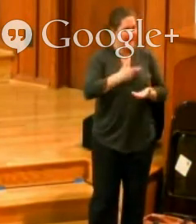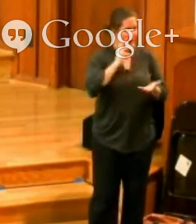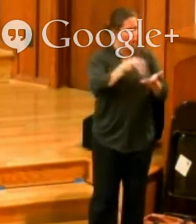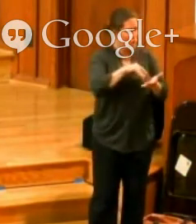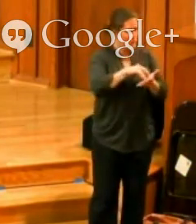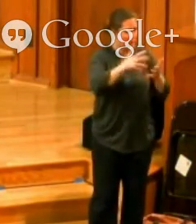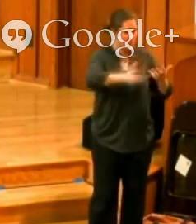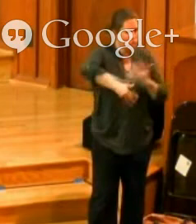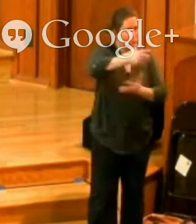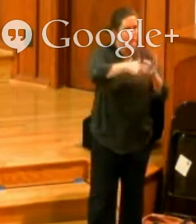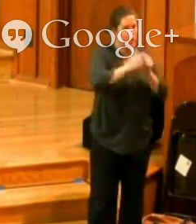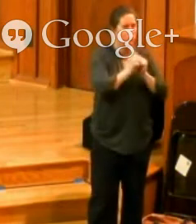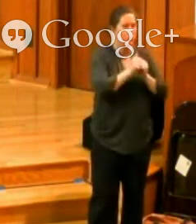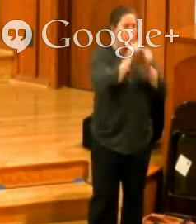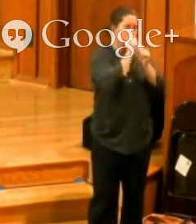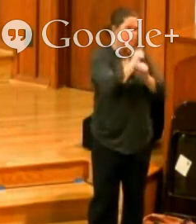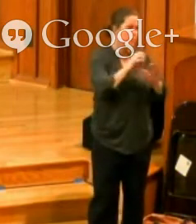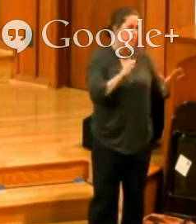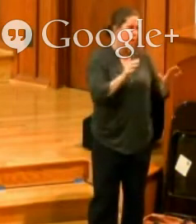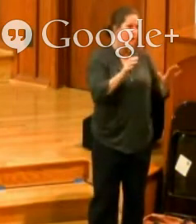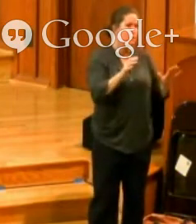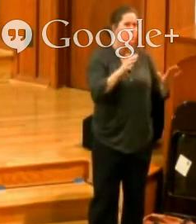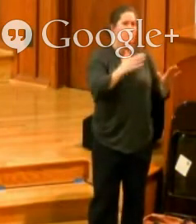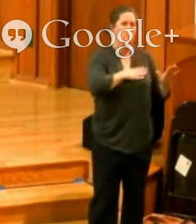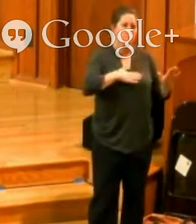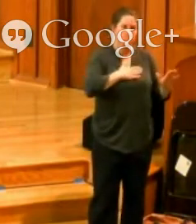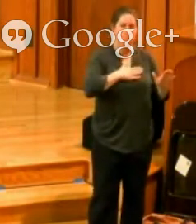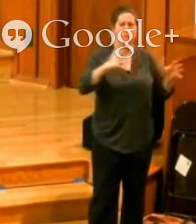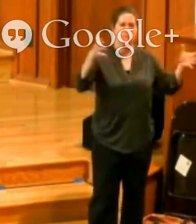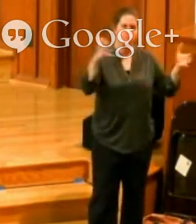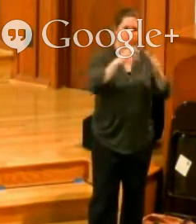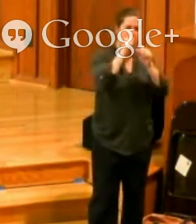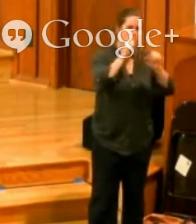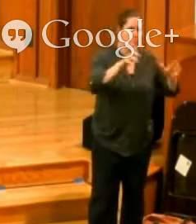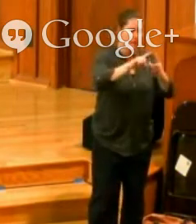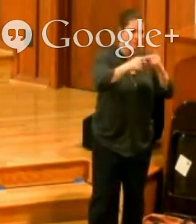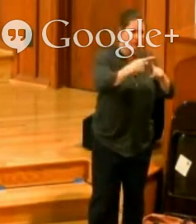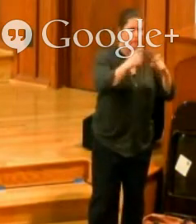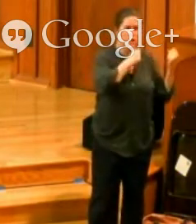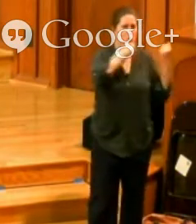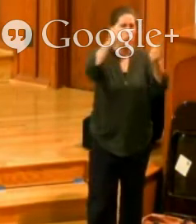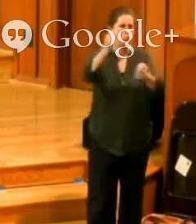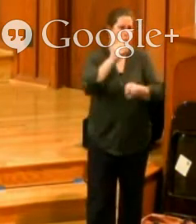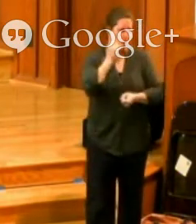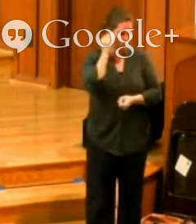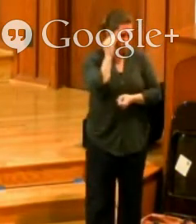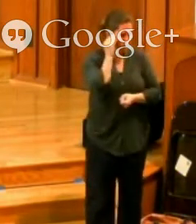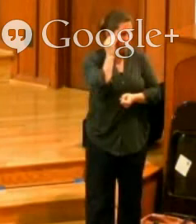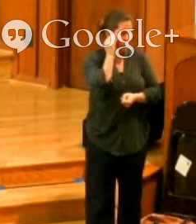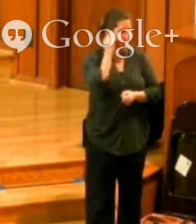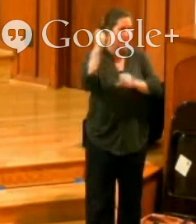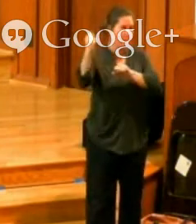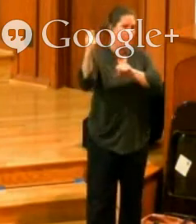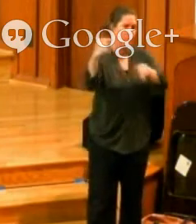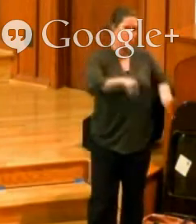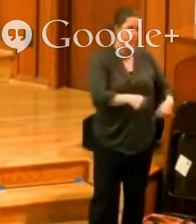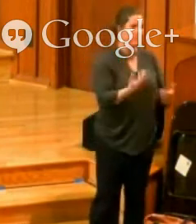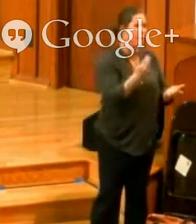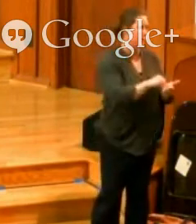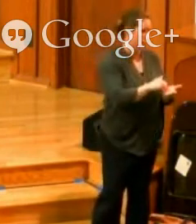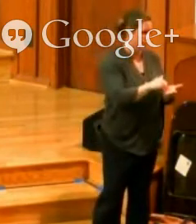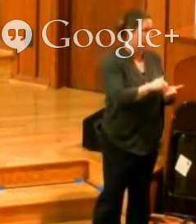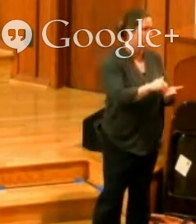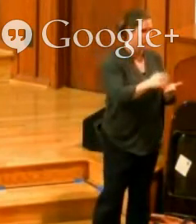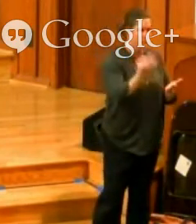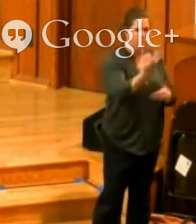fellowship together. I ask that you will be with my friends in a very special way and keep them safe on their ride home. And bring us here again come Friday